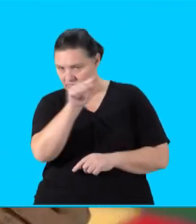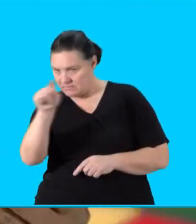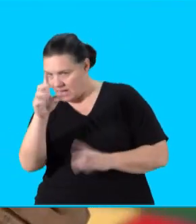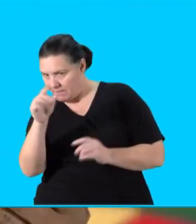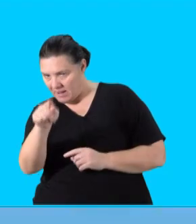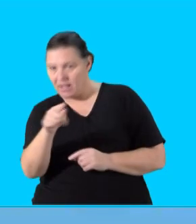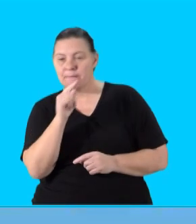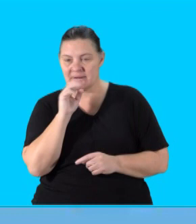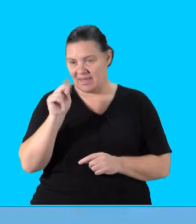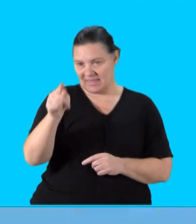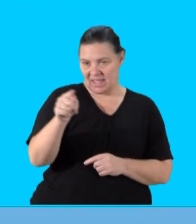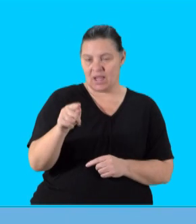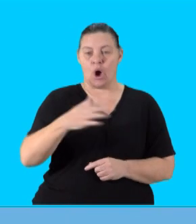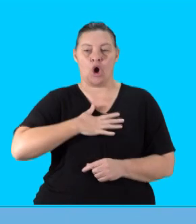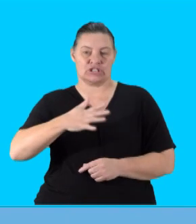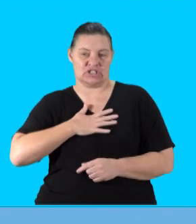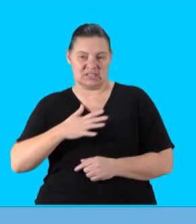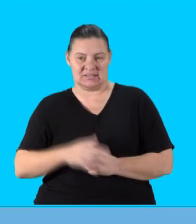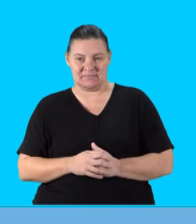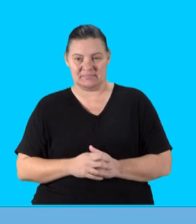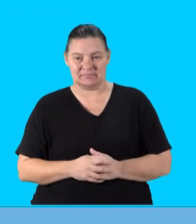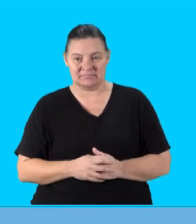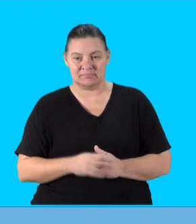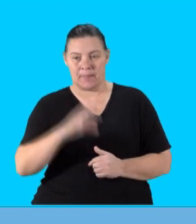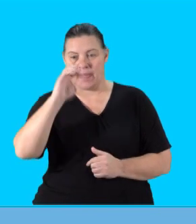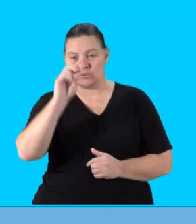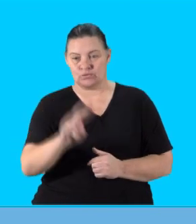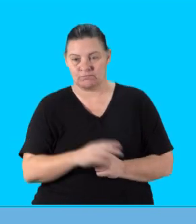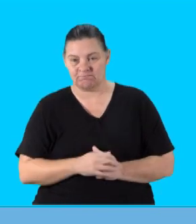and that is going to be the oxygen.